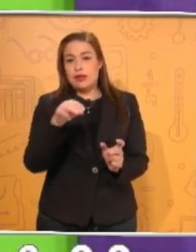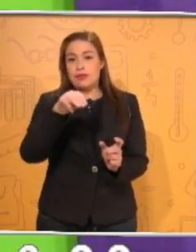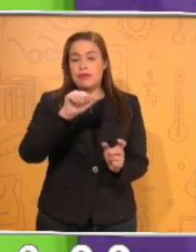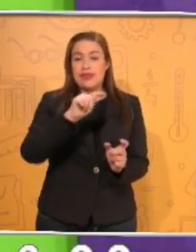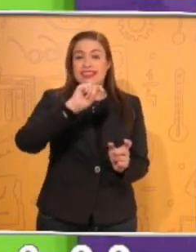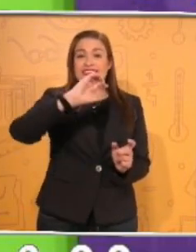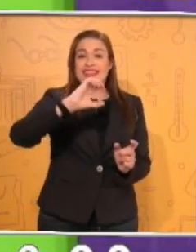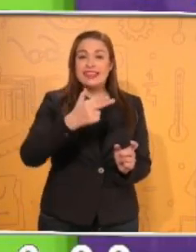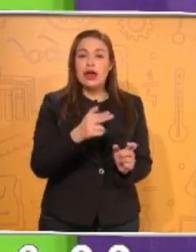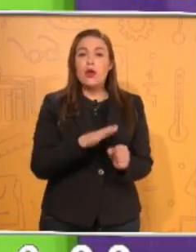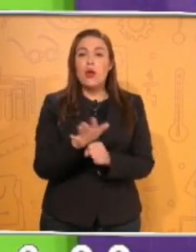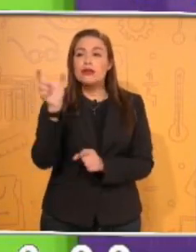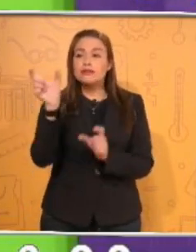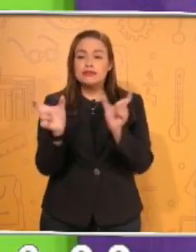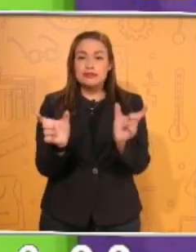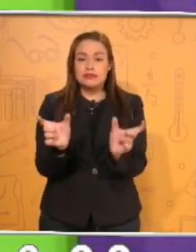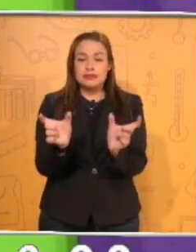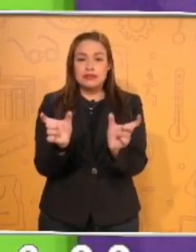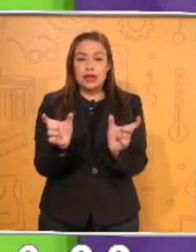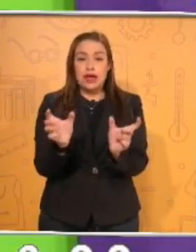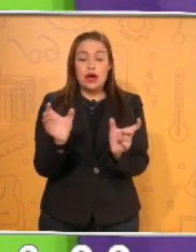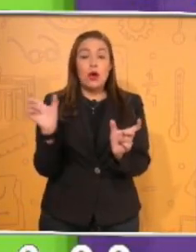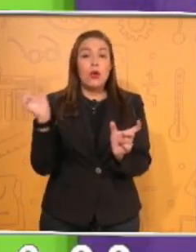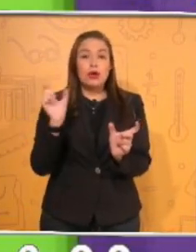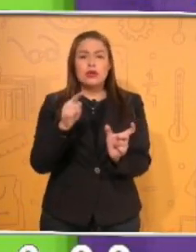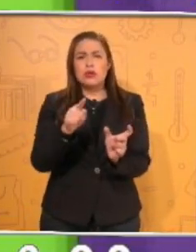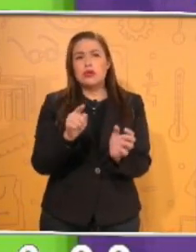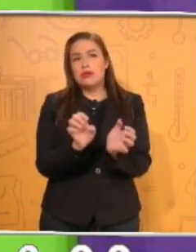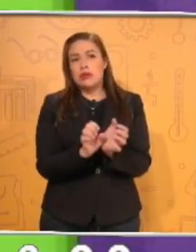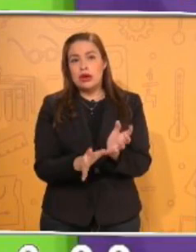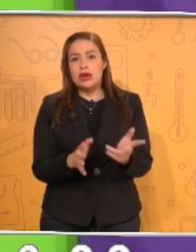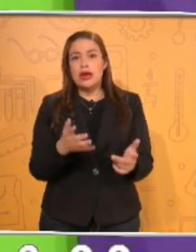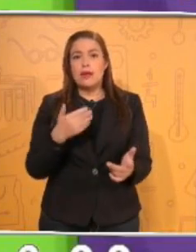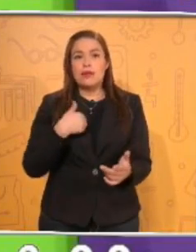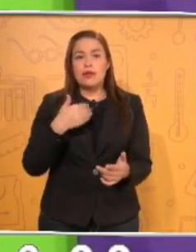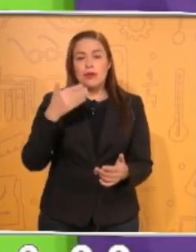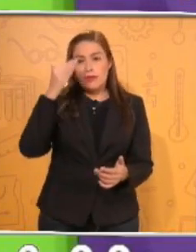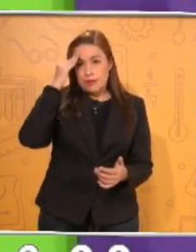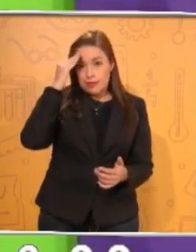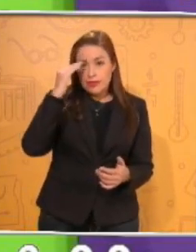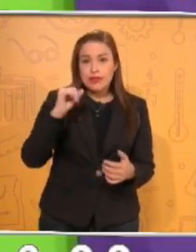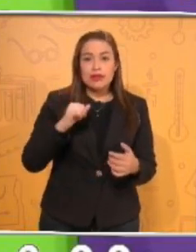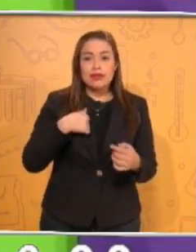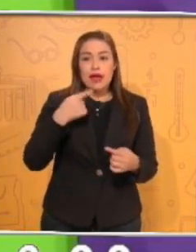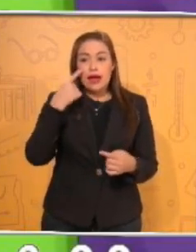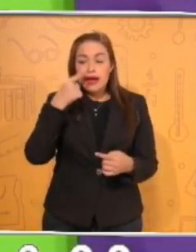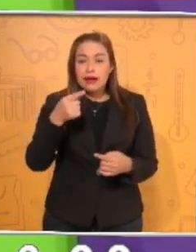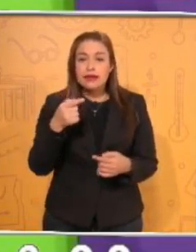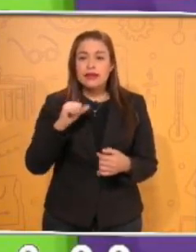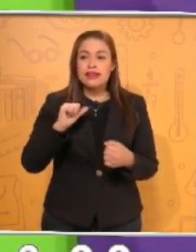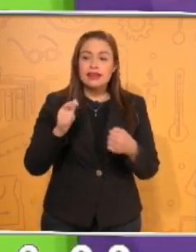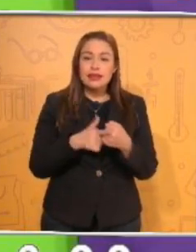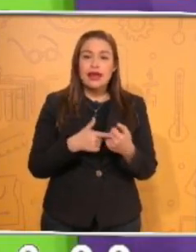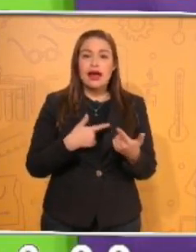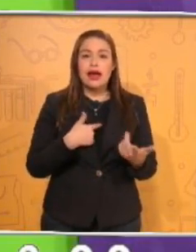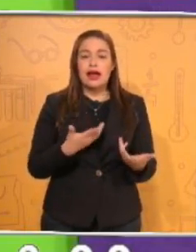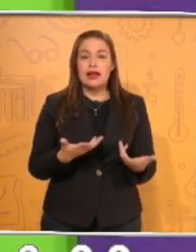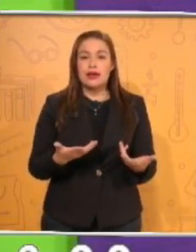is match? Match, it's when you consider something and you find a